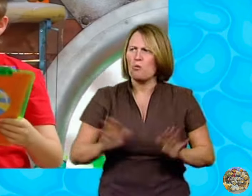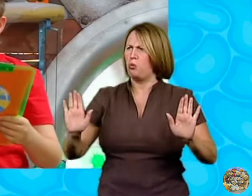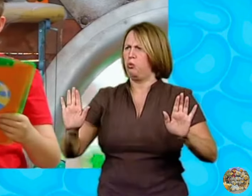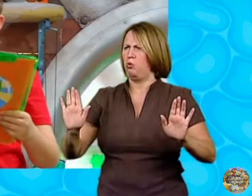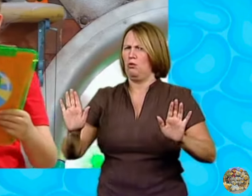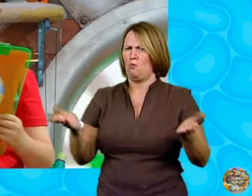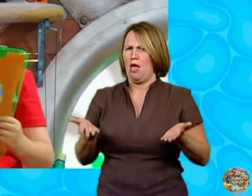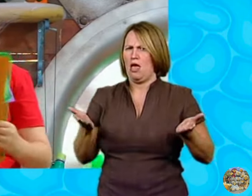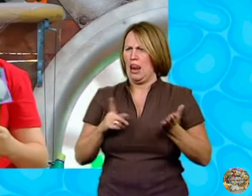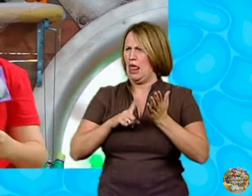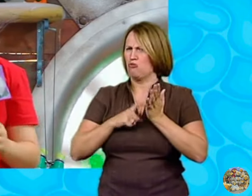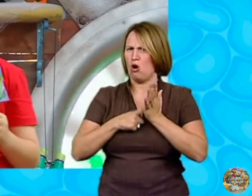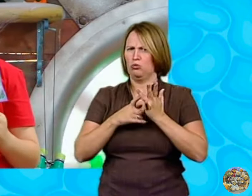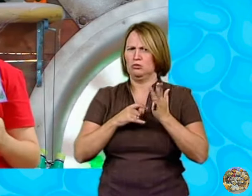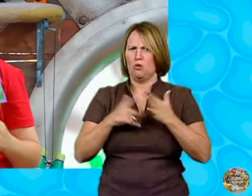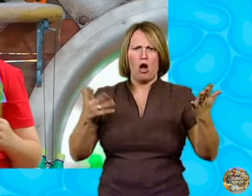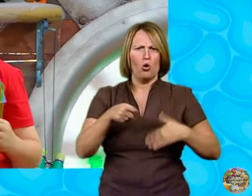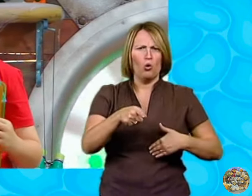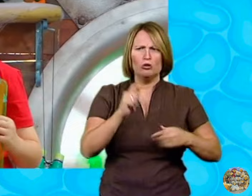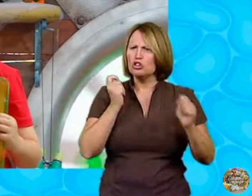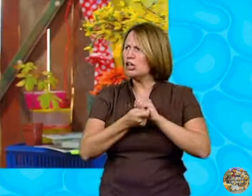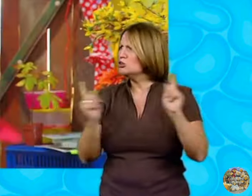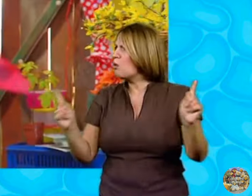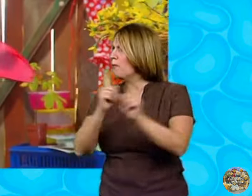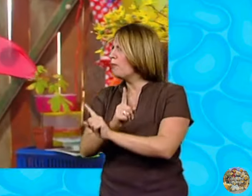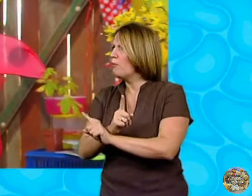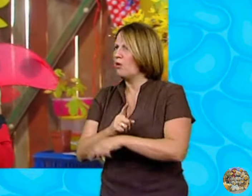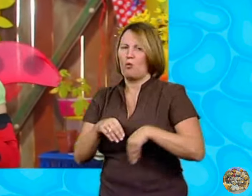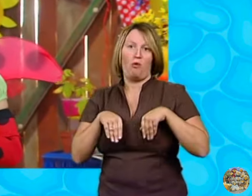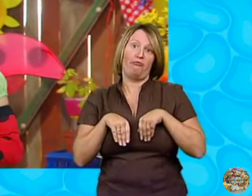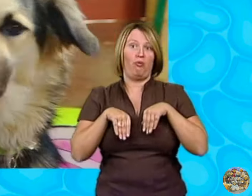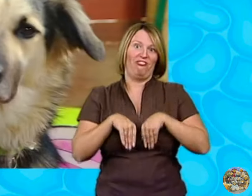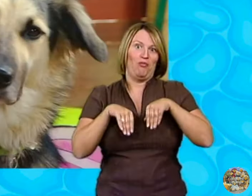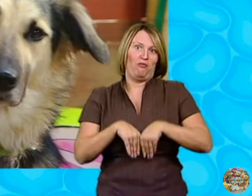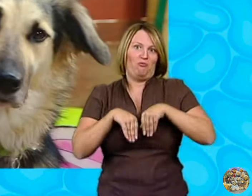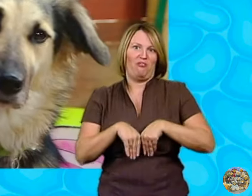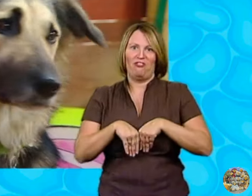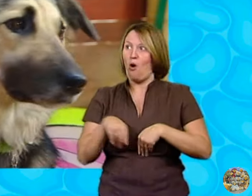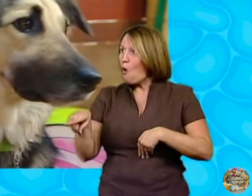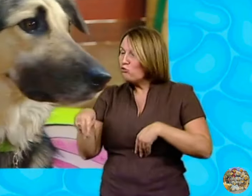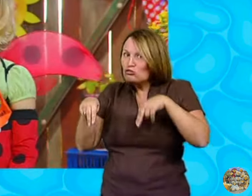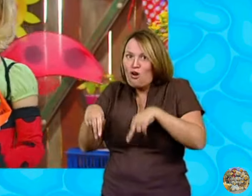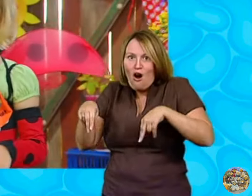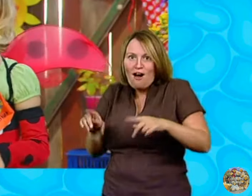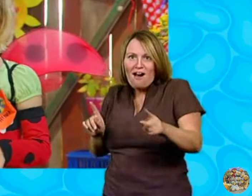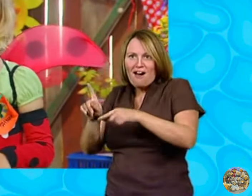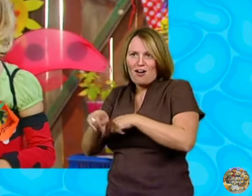minute. Lily Rose, who have you changed bodies with? Oh, you're Skipper.